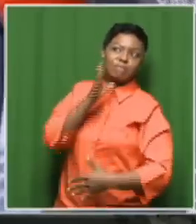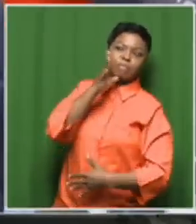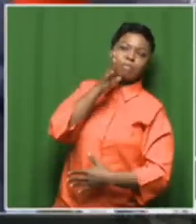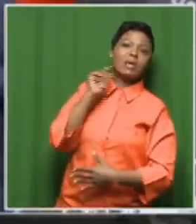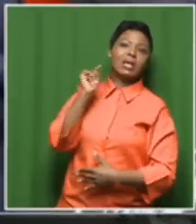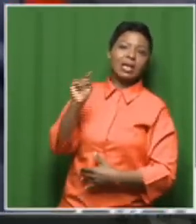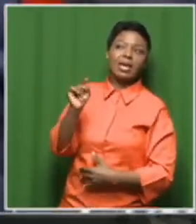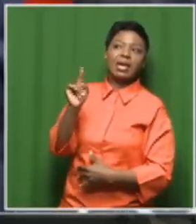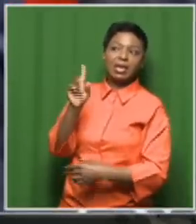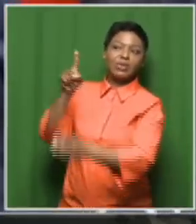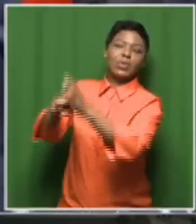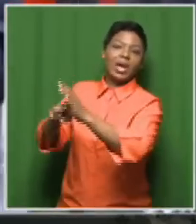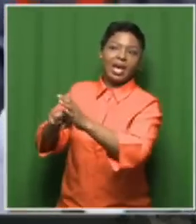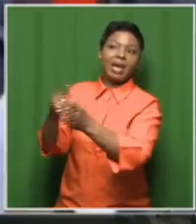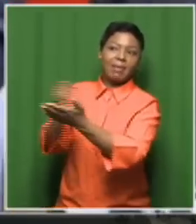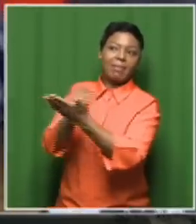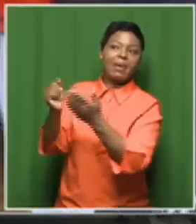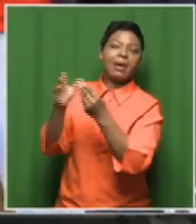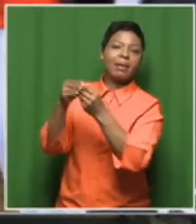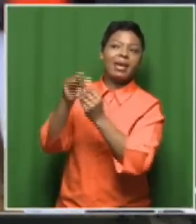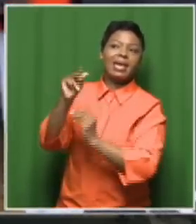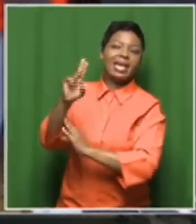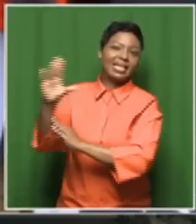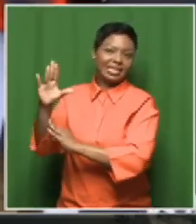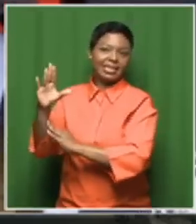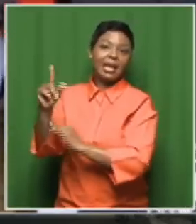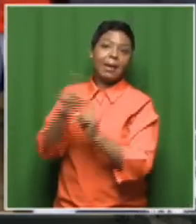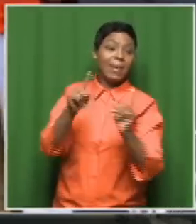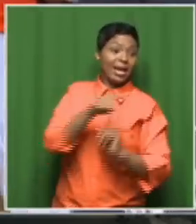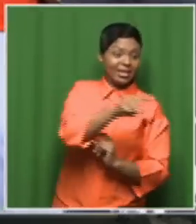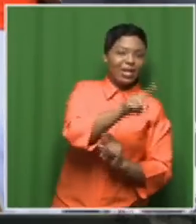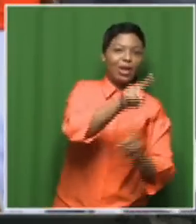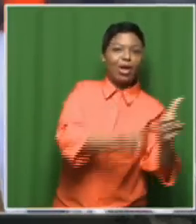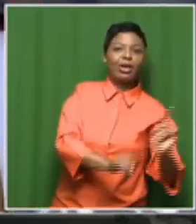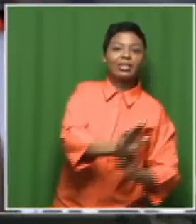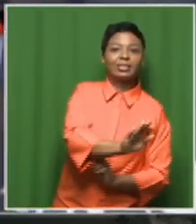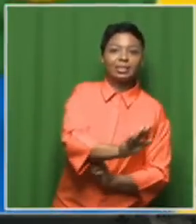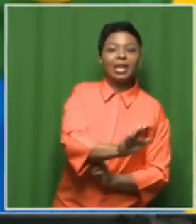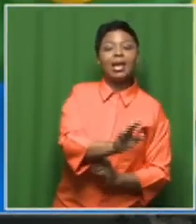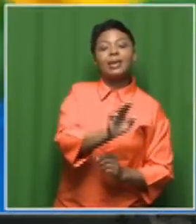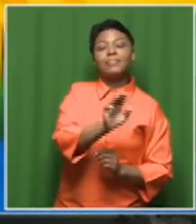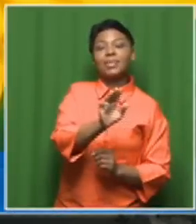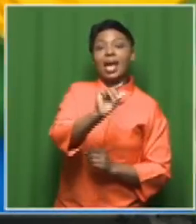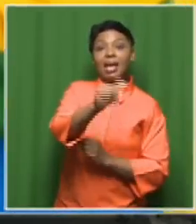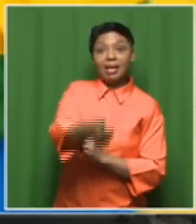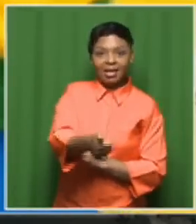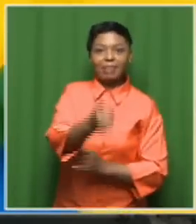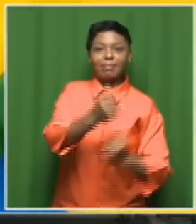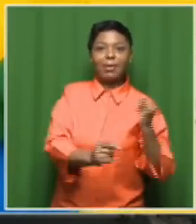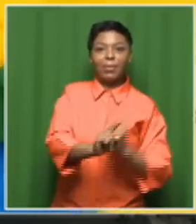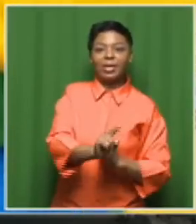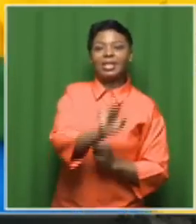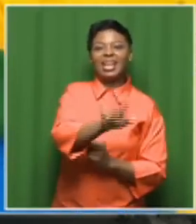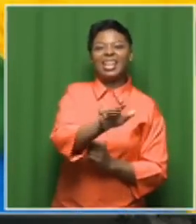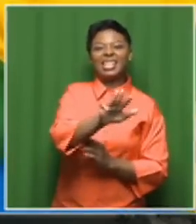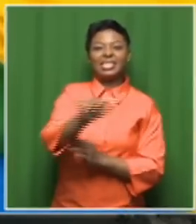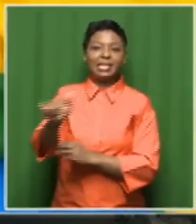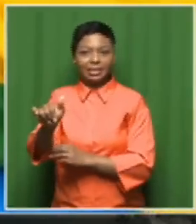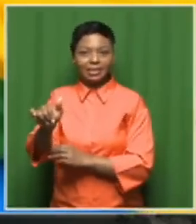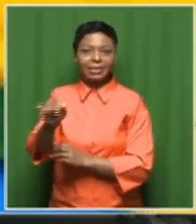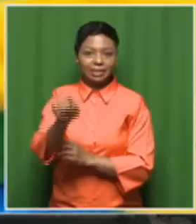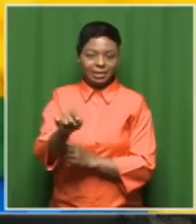with the bosses. Well, they lost that. The next step was 1996. The three then